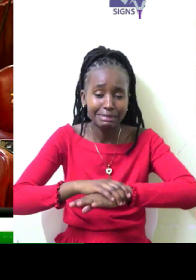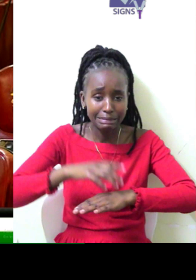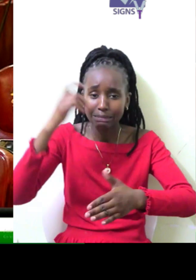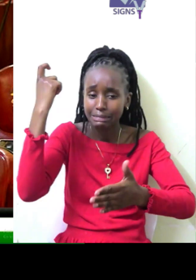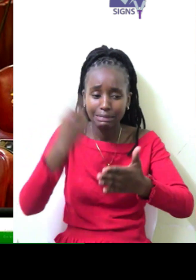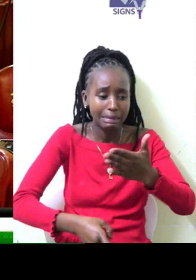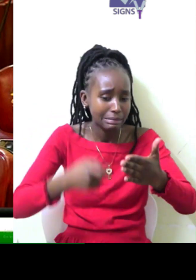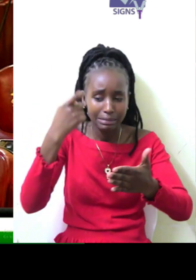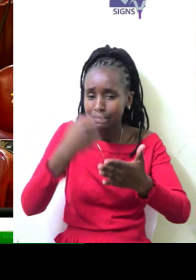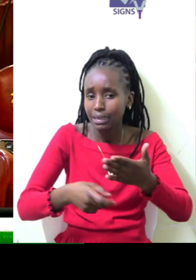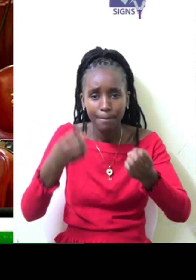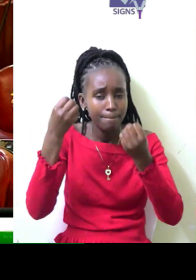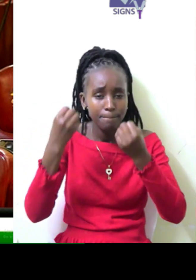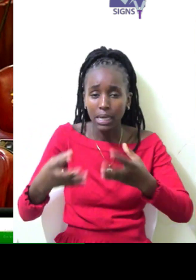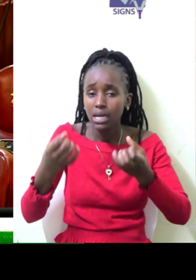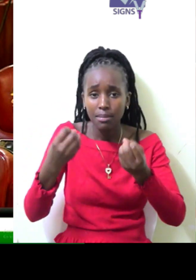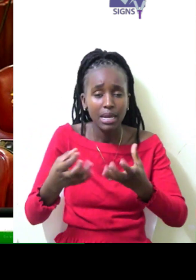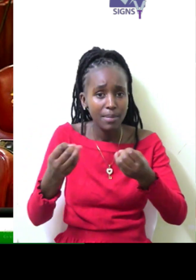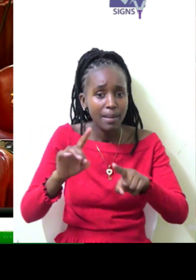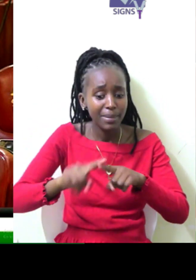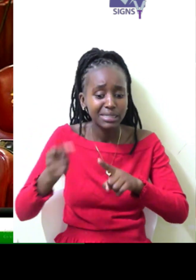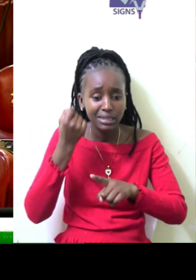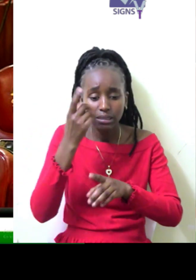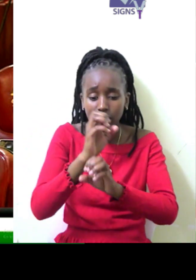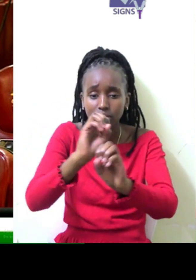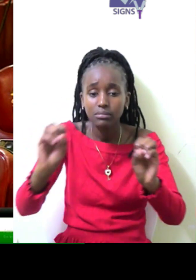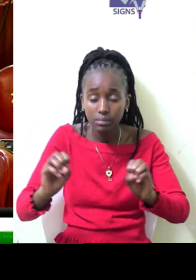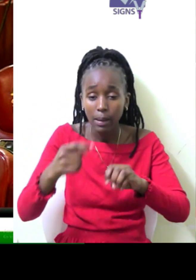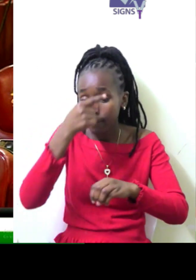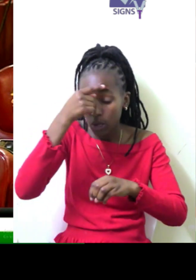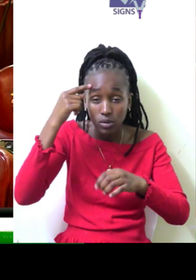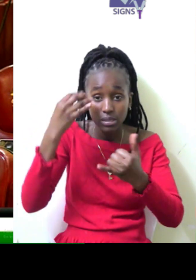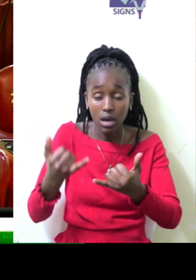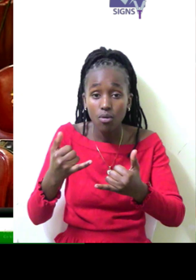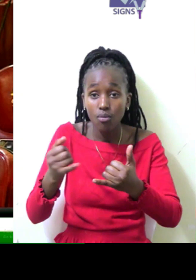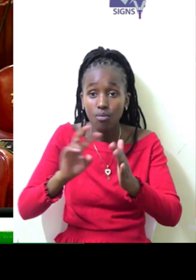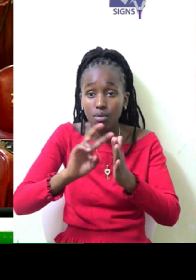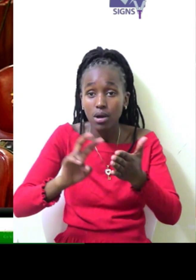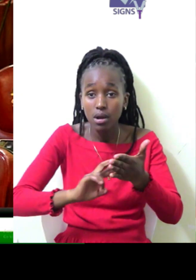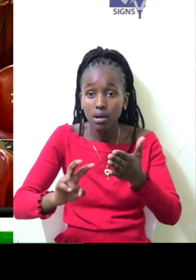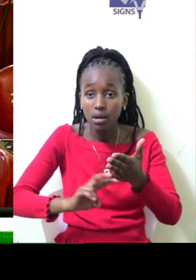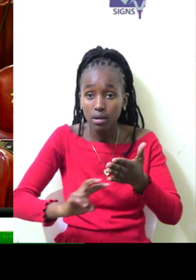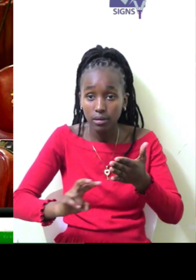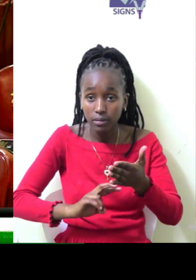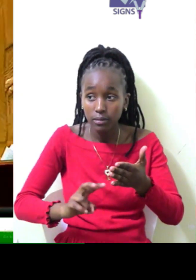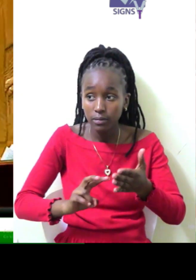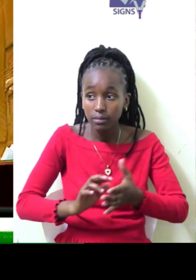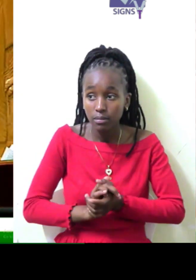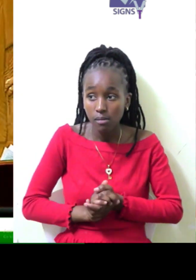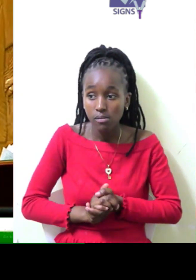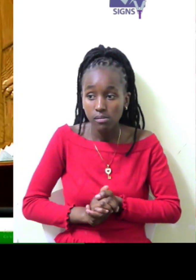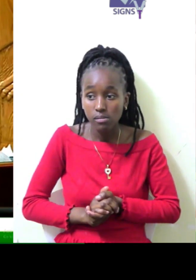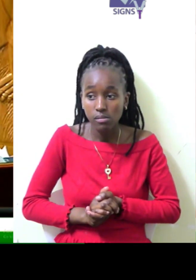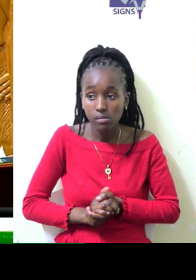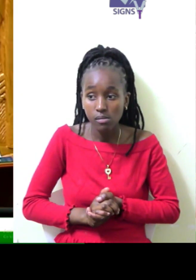things we did not owe. The danger of clause 36, Yes. Honorable what is Speaker. Order, Peter. Rahim, what